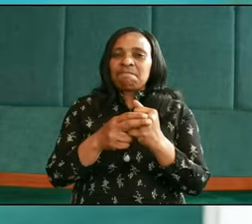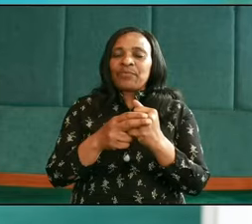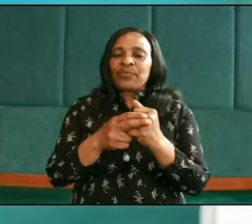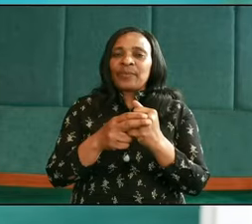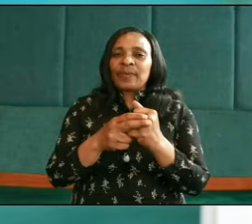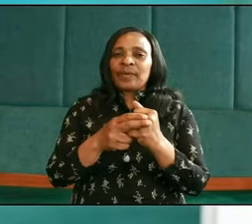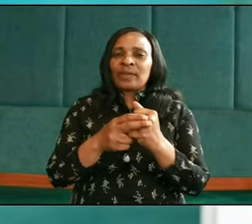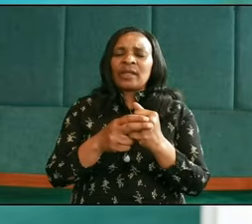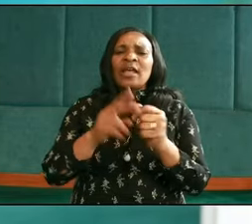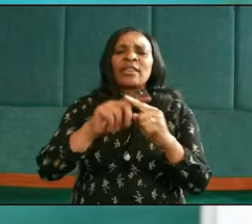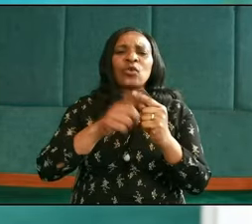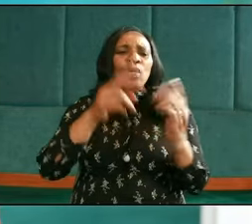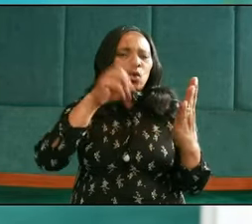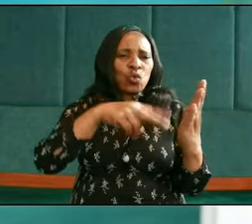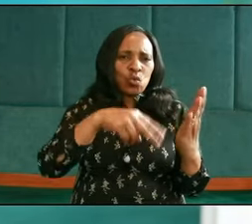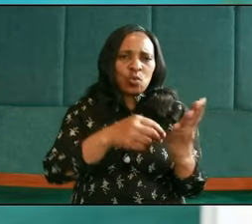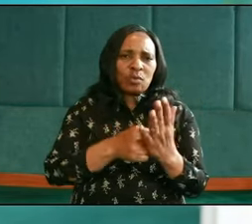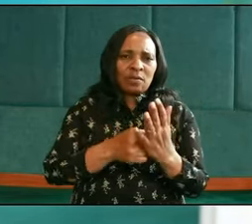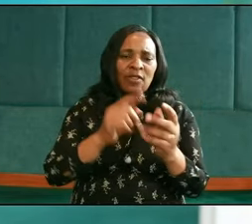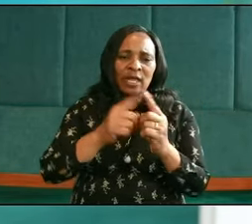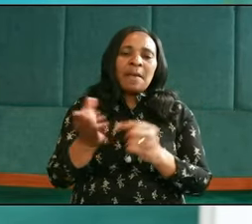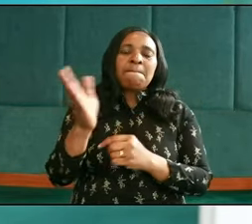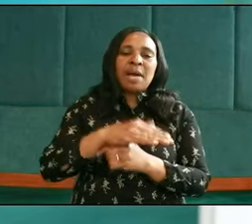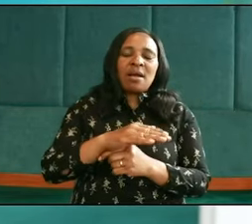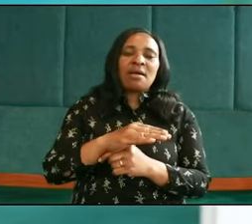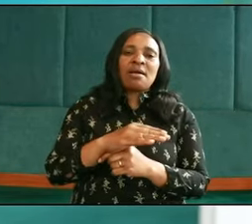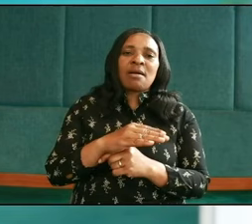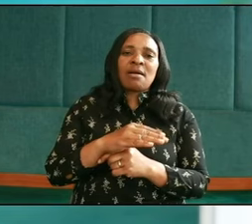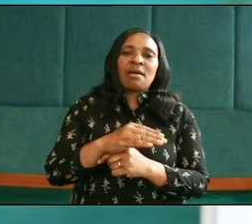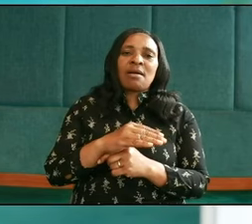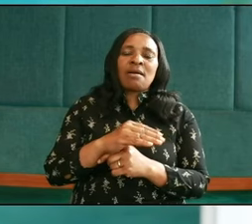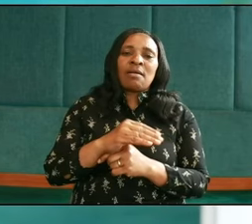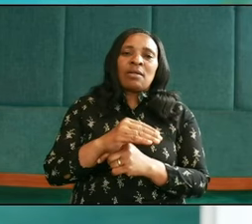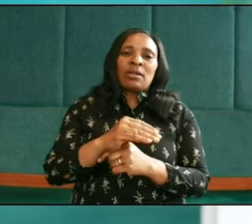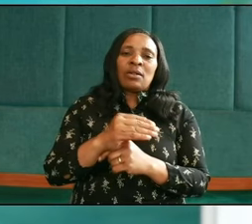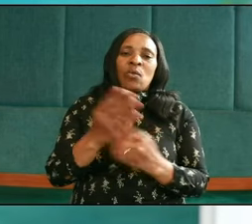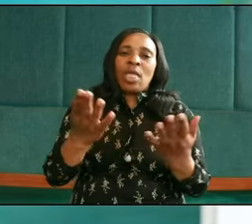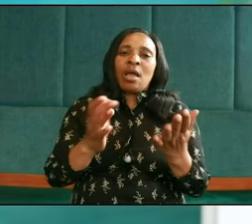We'll look at it, then we will come back to our book of Psalms.